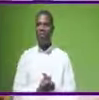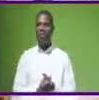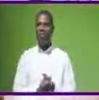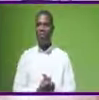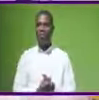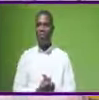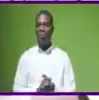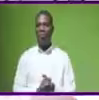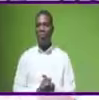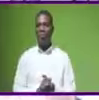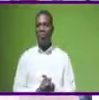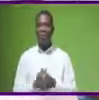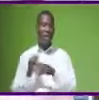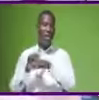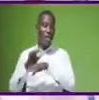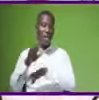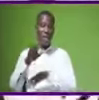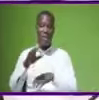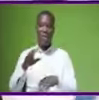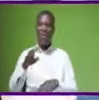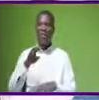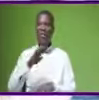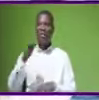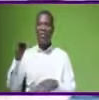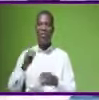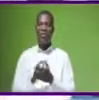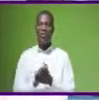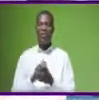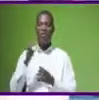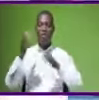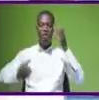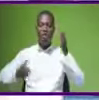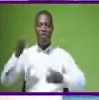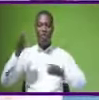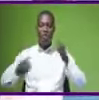Me maya di one concord. 3 months, 3 months.